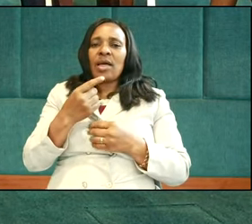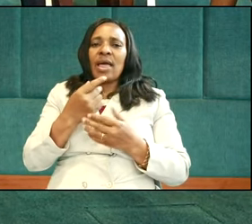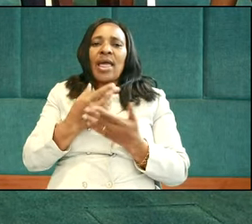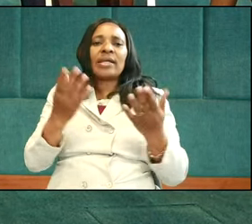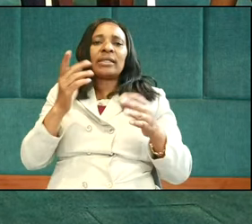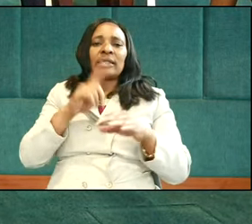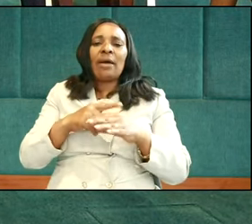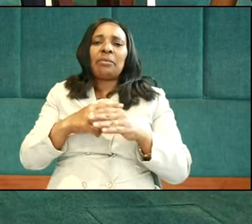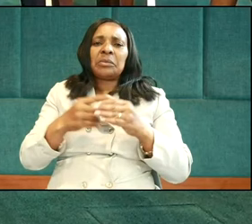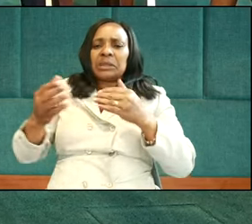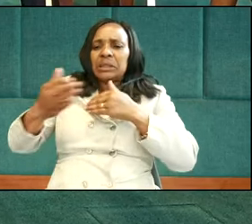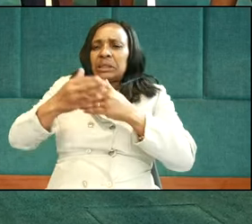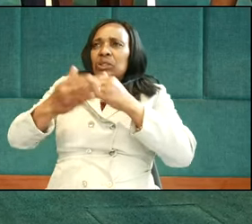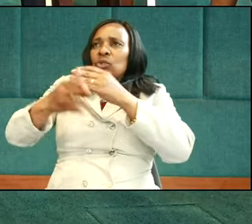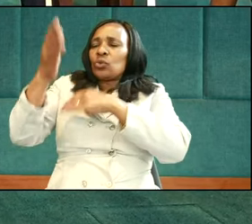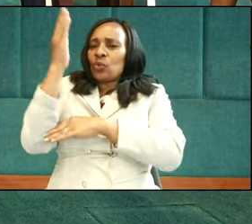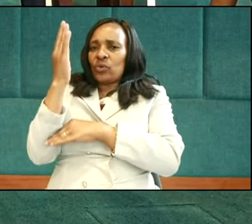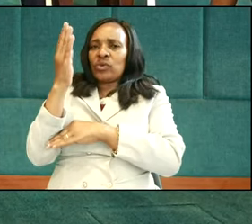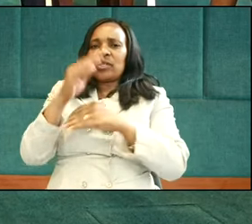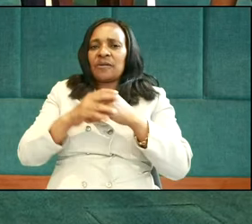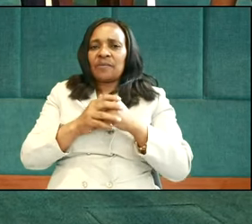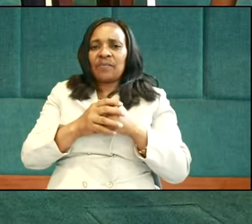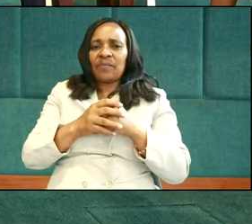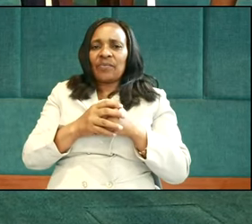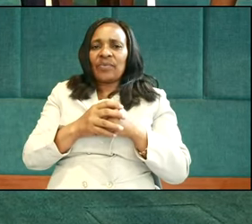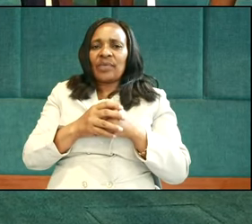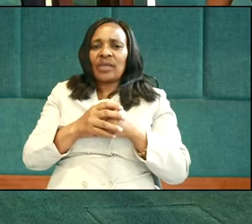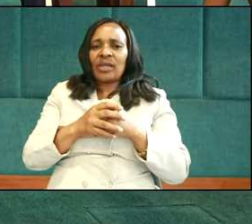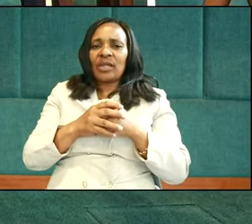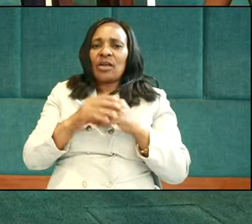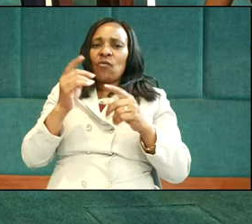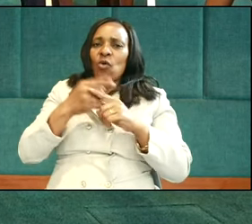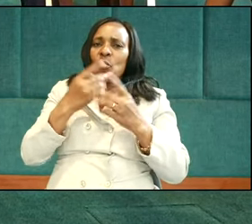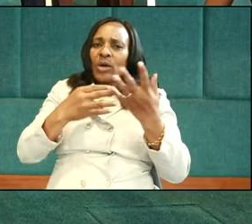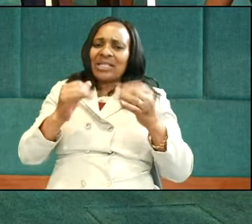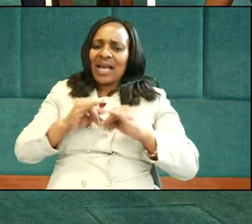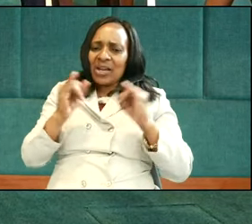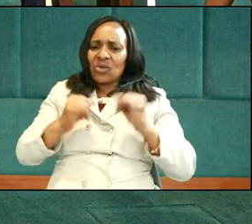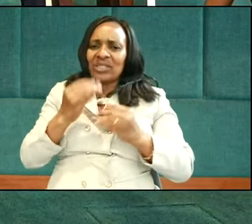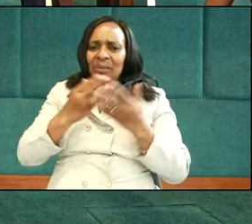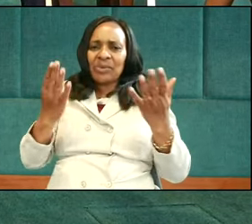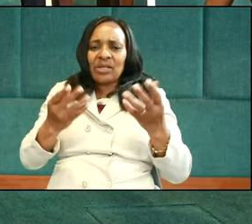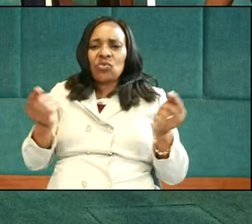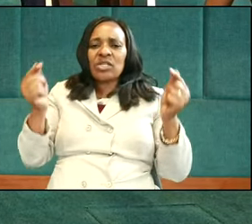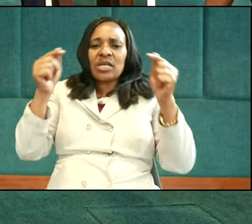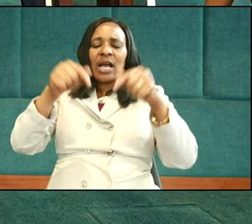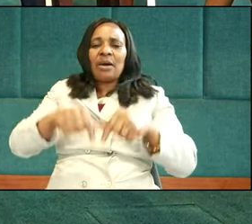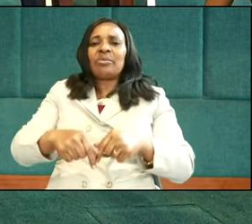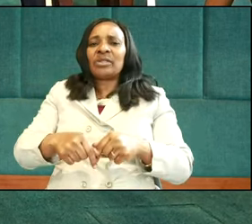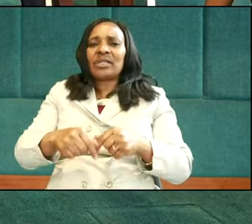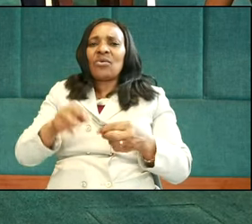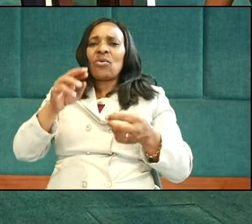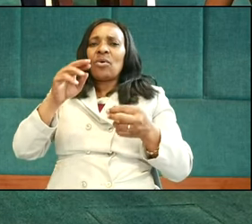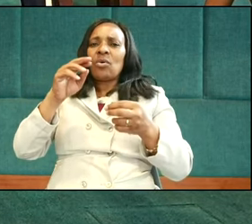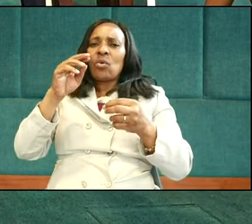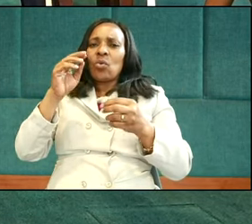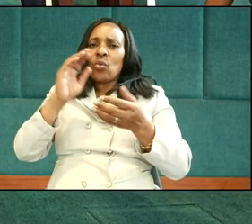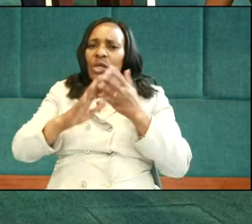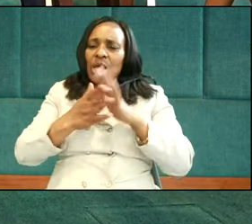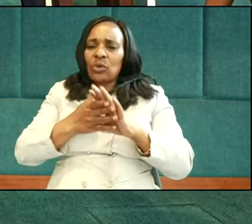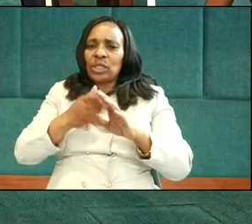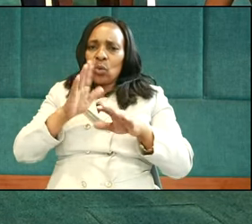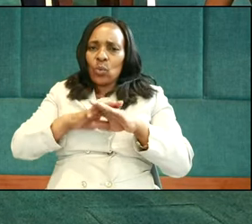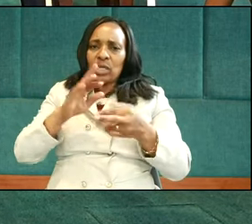God. And from the definition of an idol, it's something that comes in the way of relationship with God. Yes.